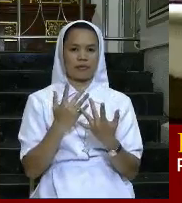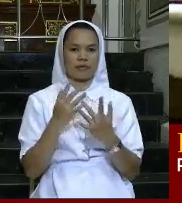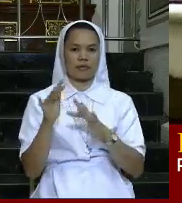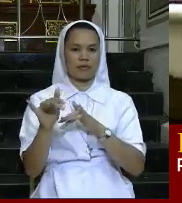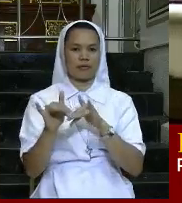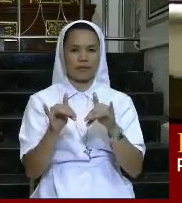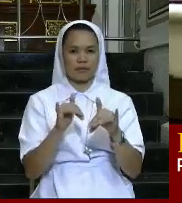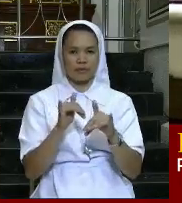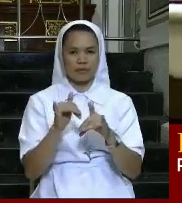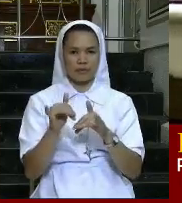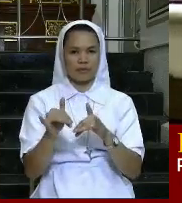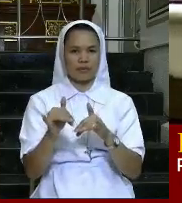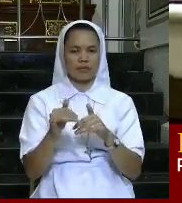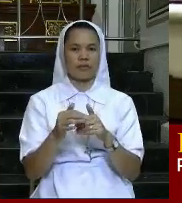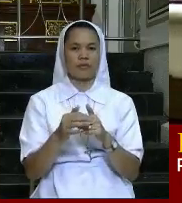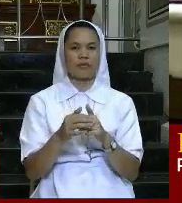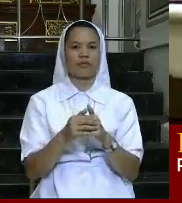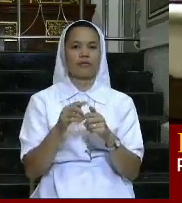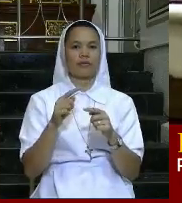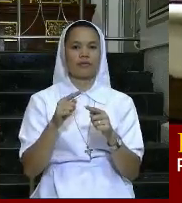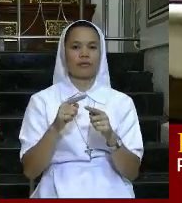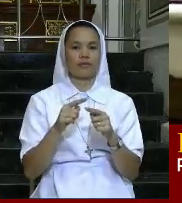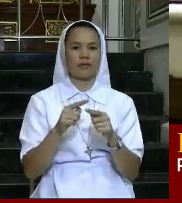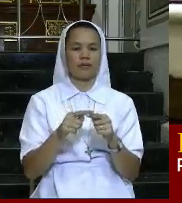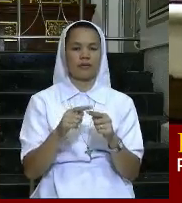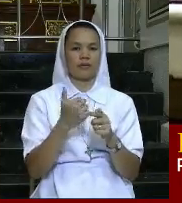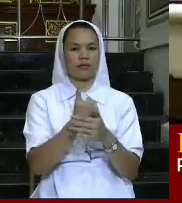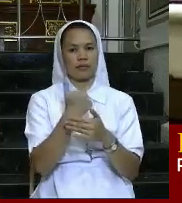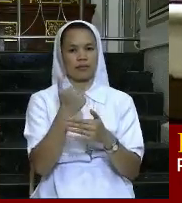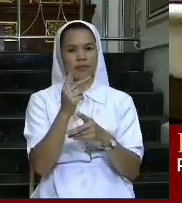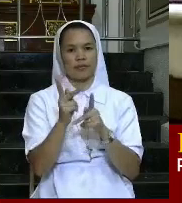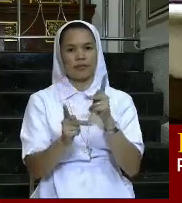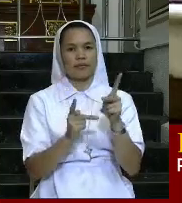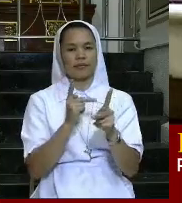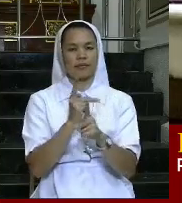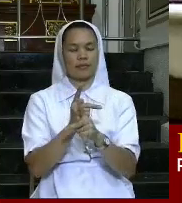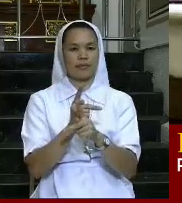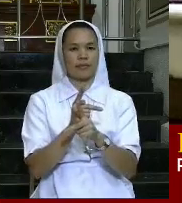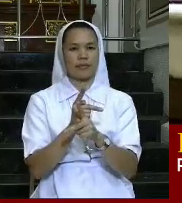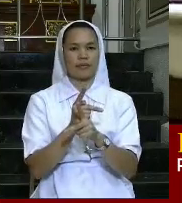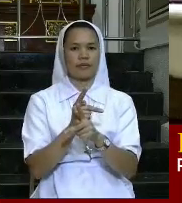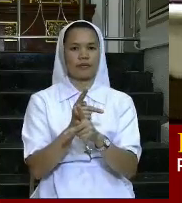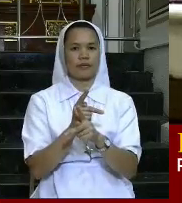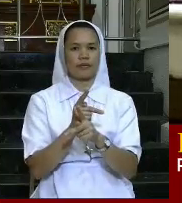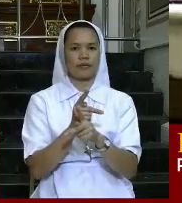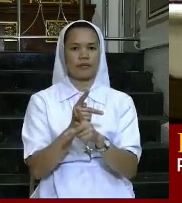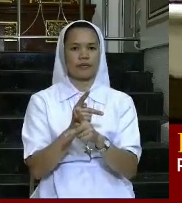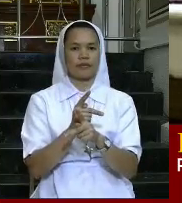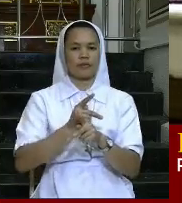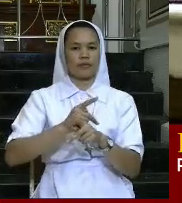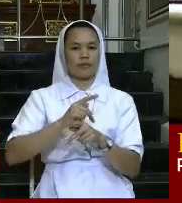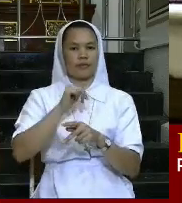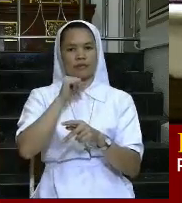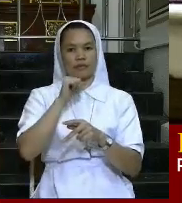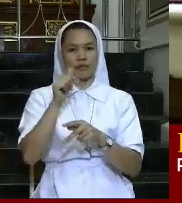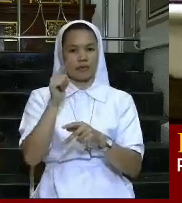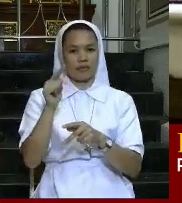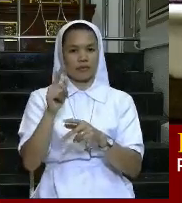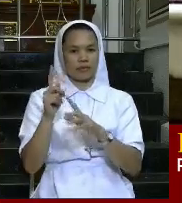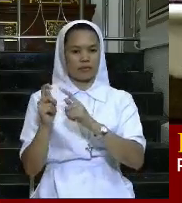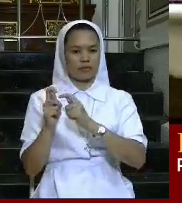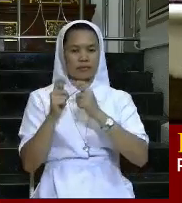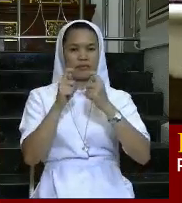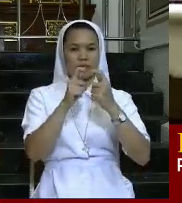Likewise, the hard-headedness of some of our people is appalling. No wonder the transmission